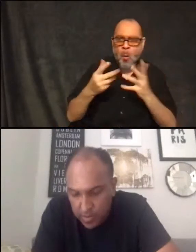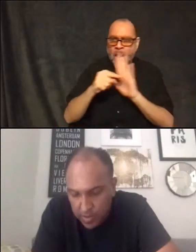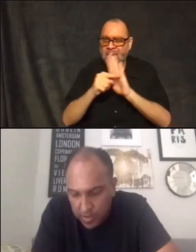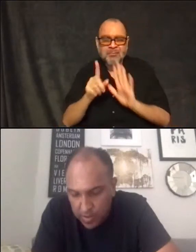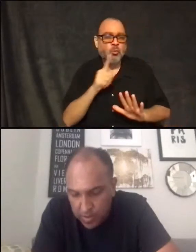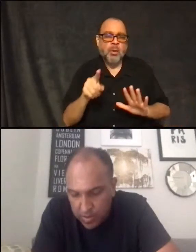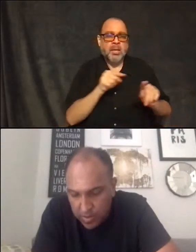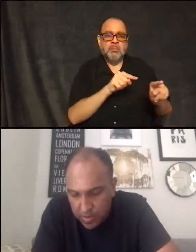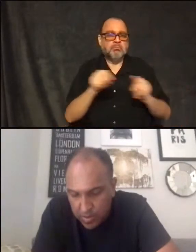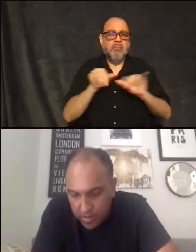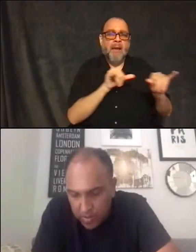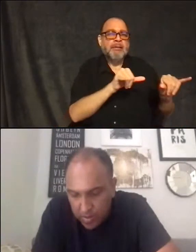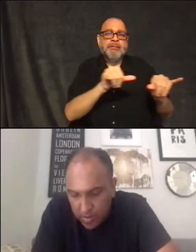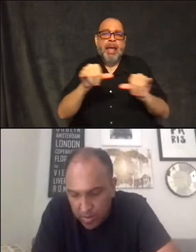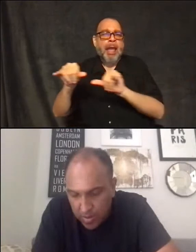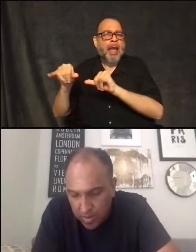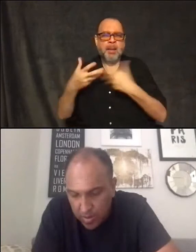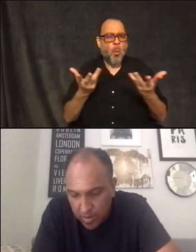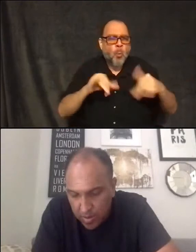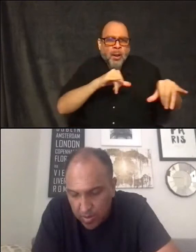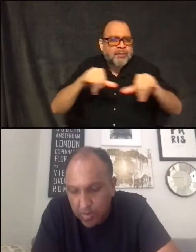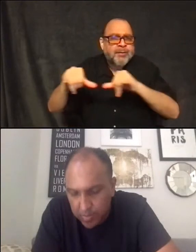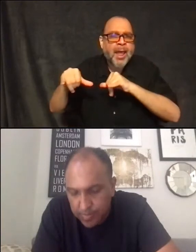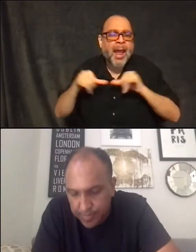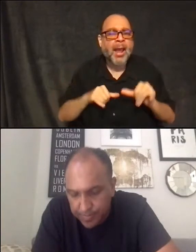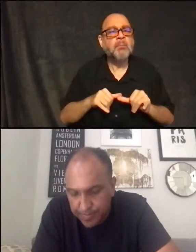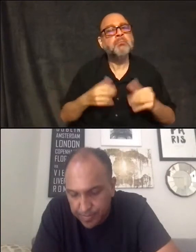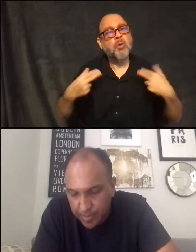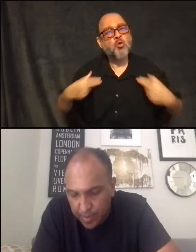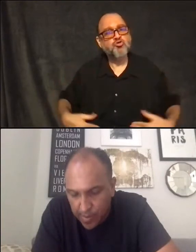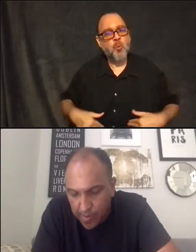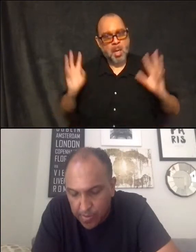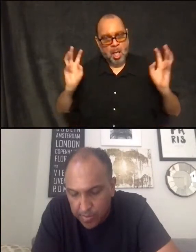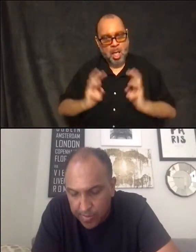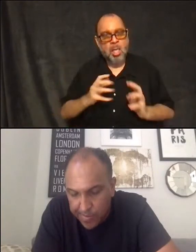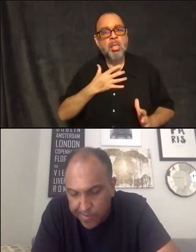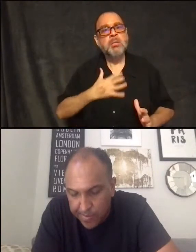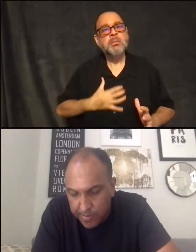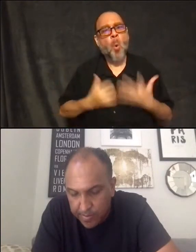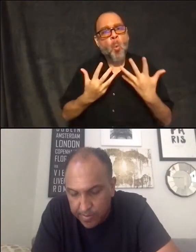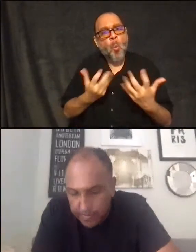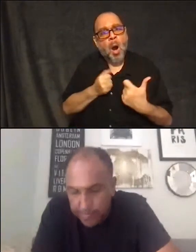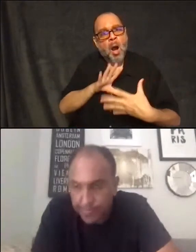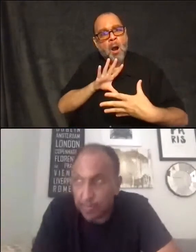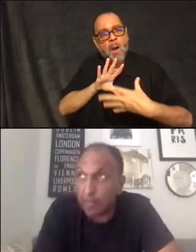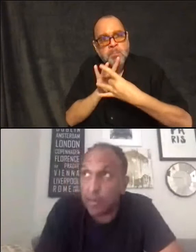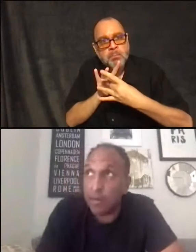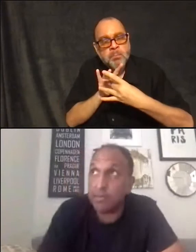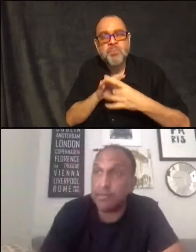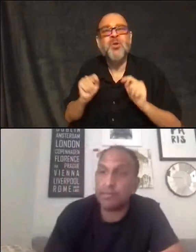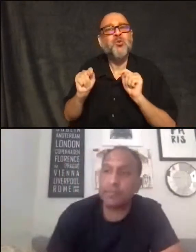all thirst for that connection. And these tools are kind of enabling us to connect with not only